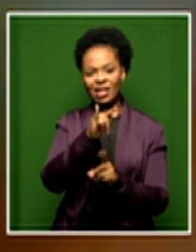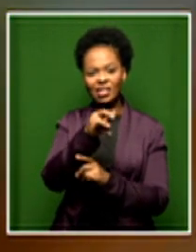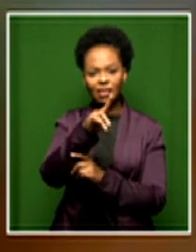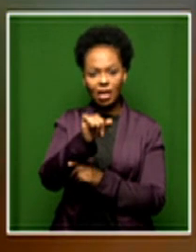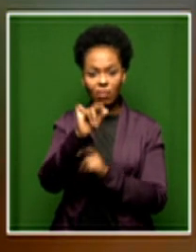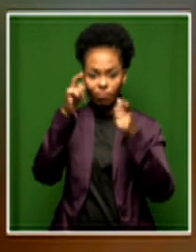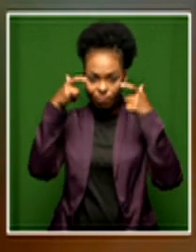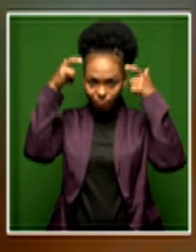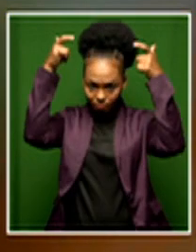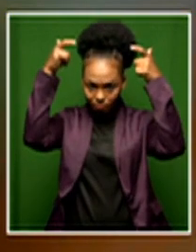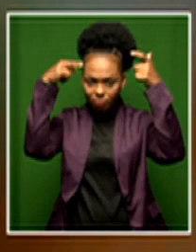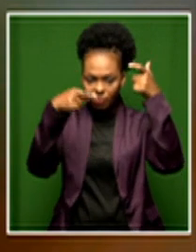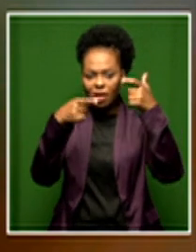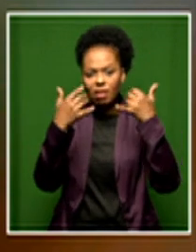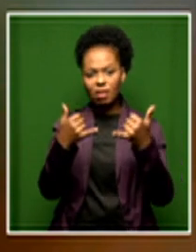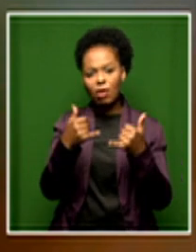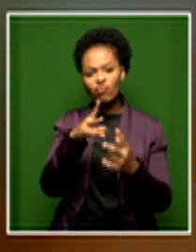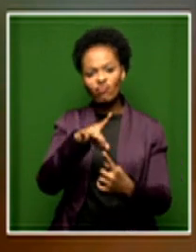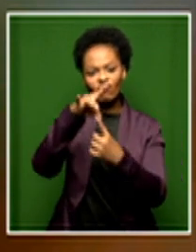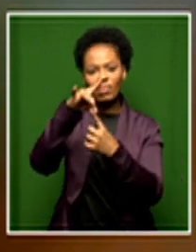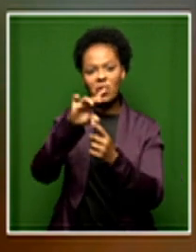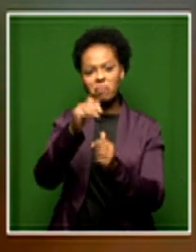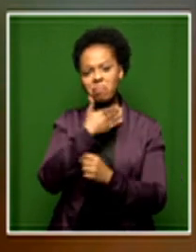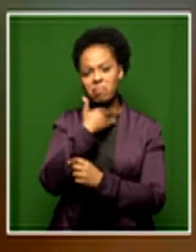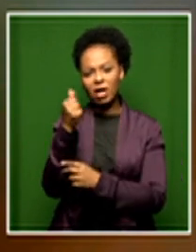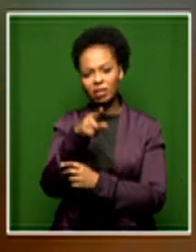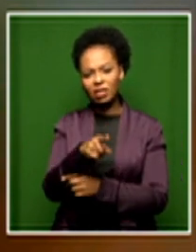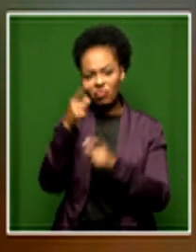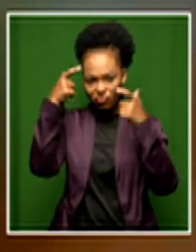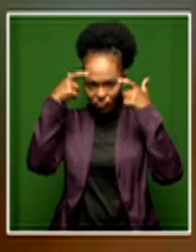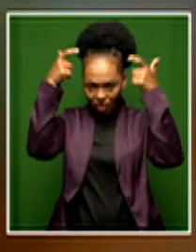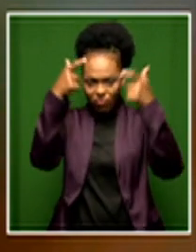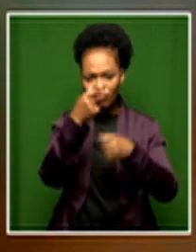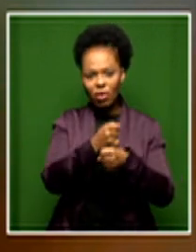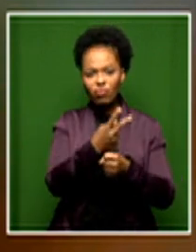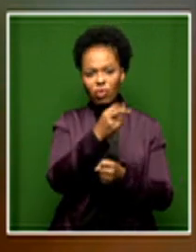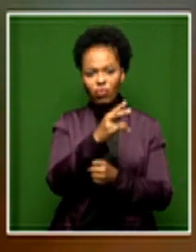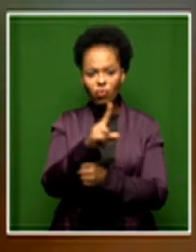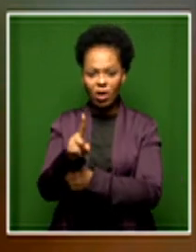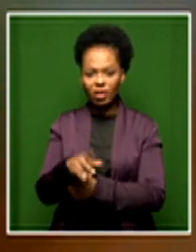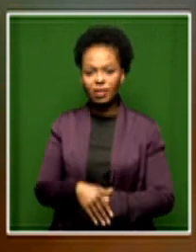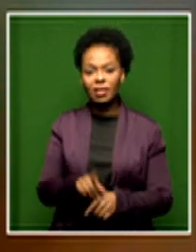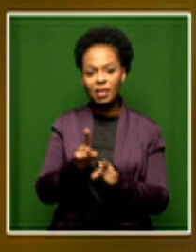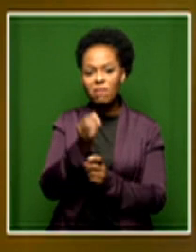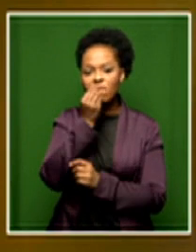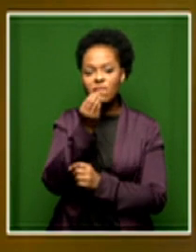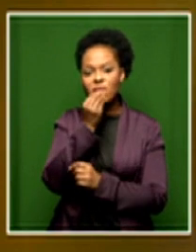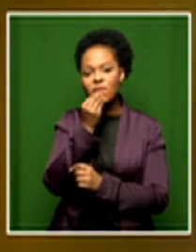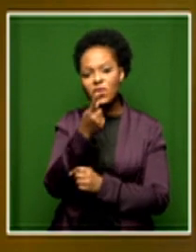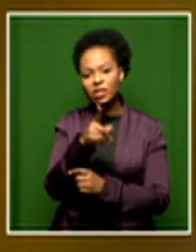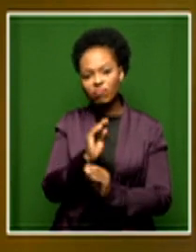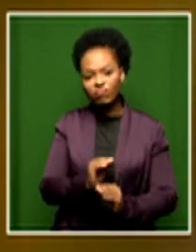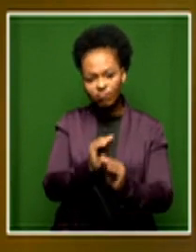been nominated as one of the 2021 chefs to watch. The Durban-based chef is also a food editor who offers cooking